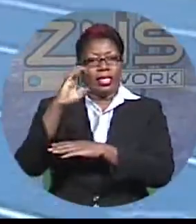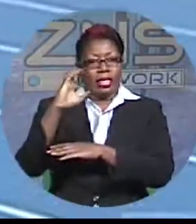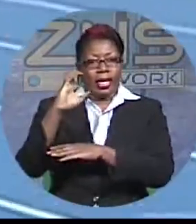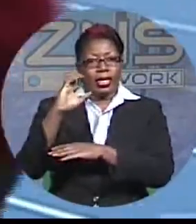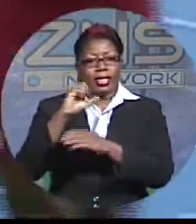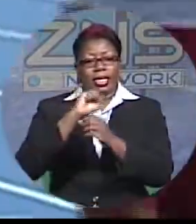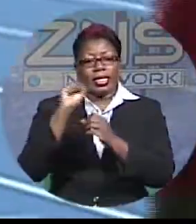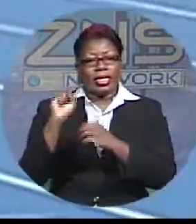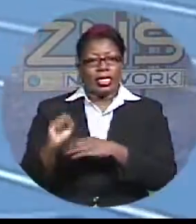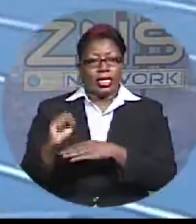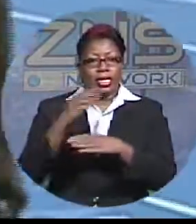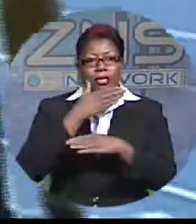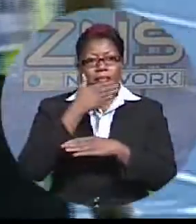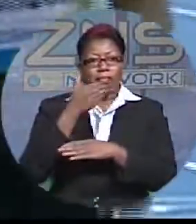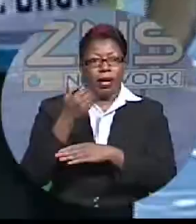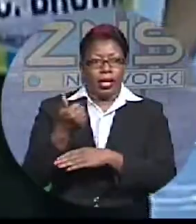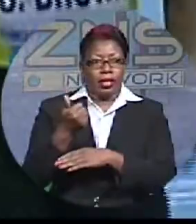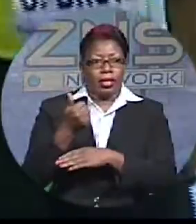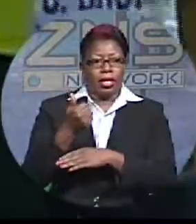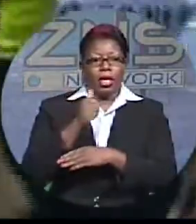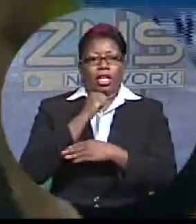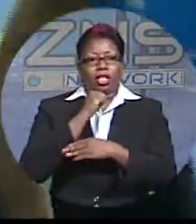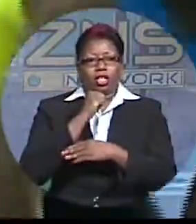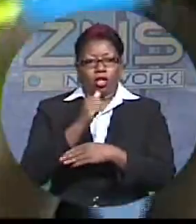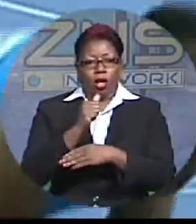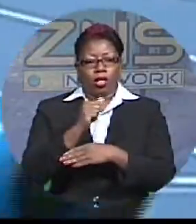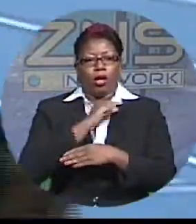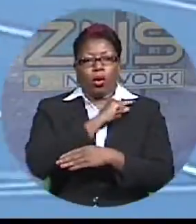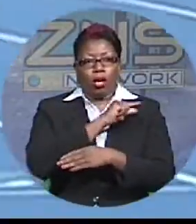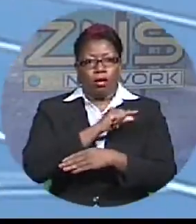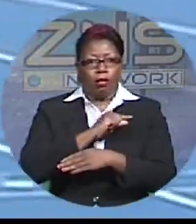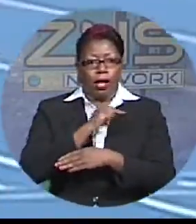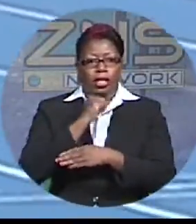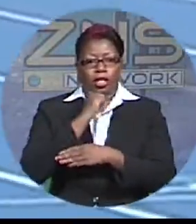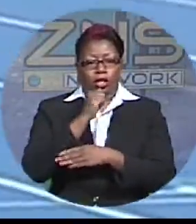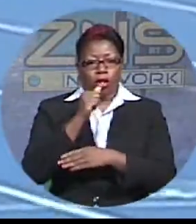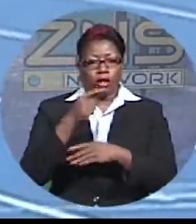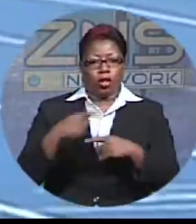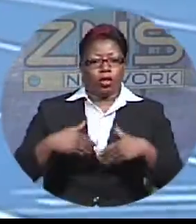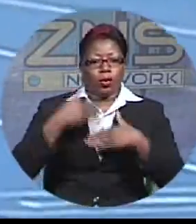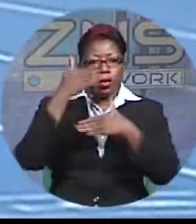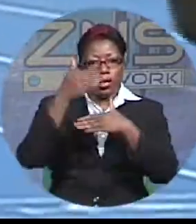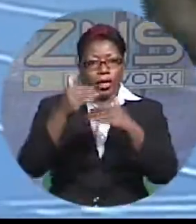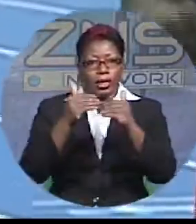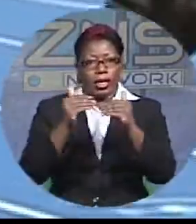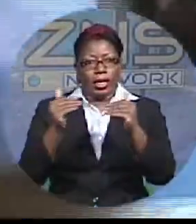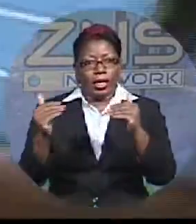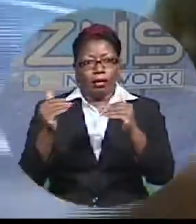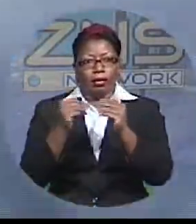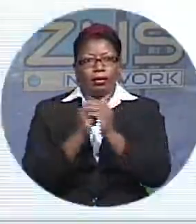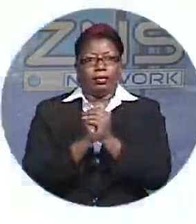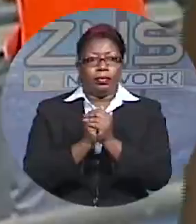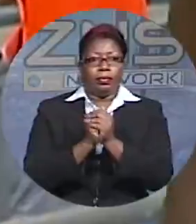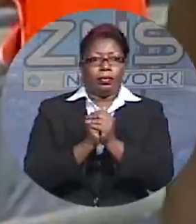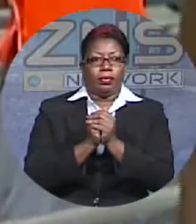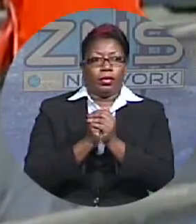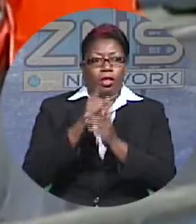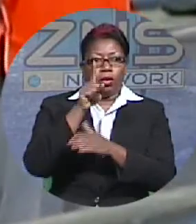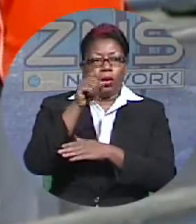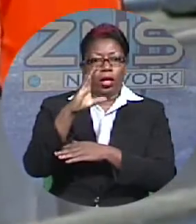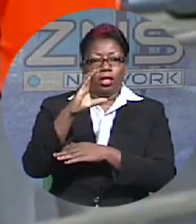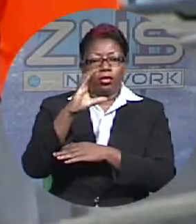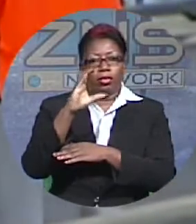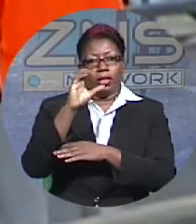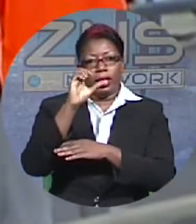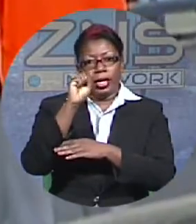best. However, he does not automatically qualify and does not qualify on time either. To the 100